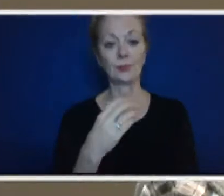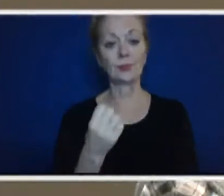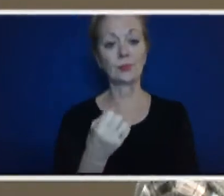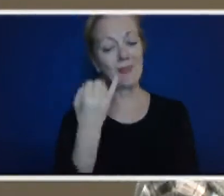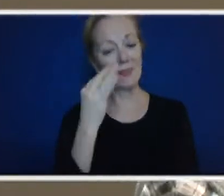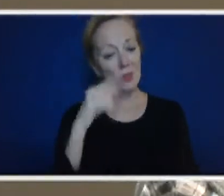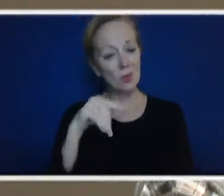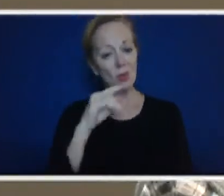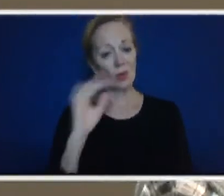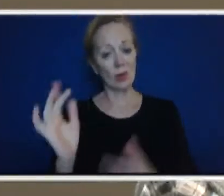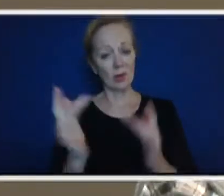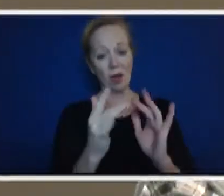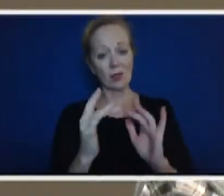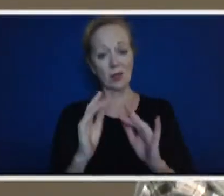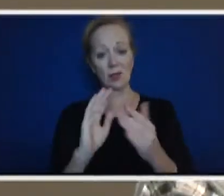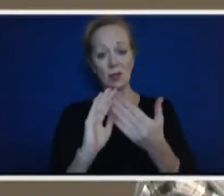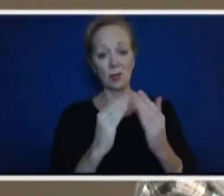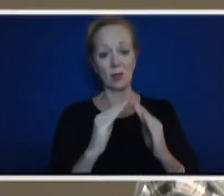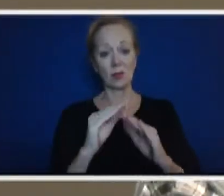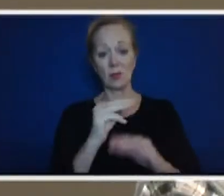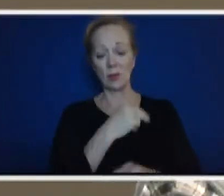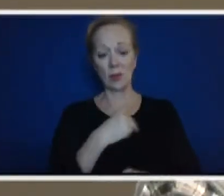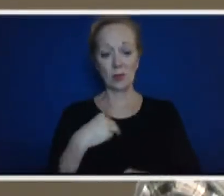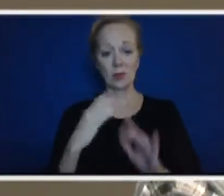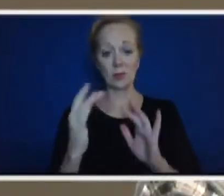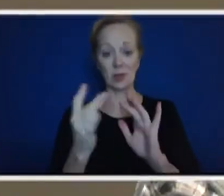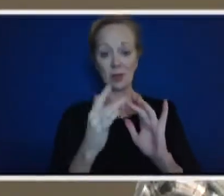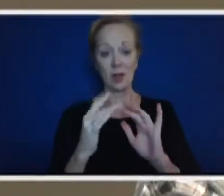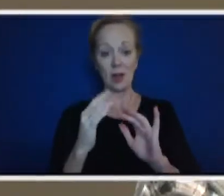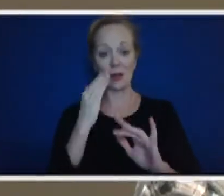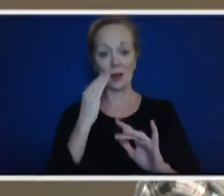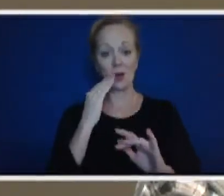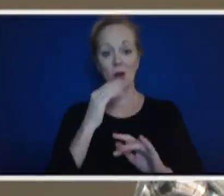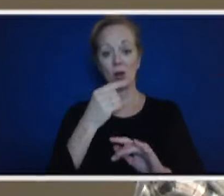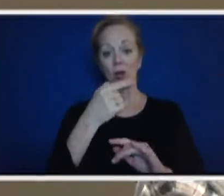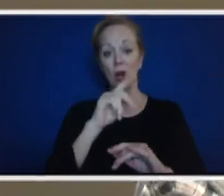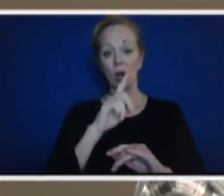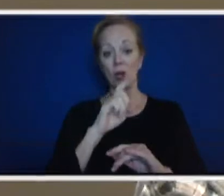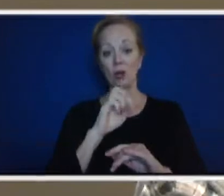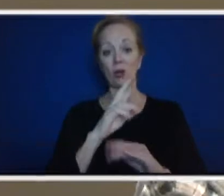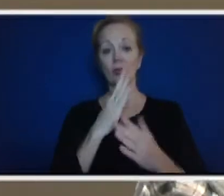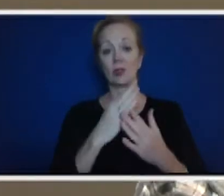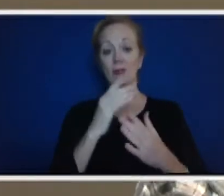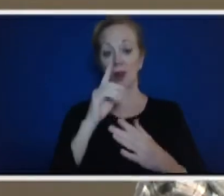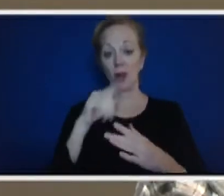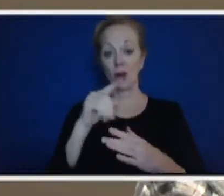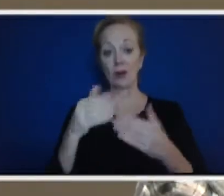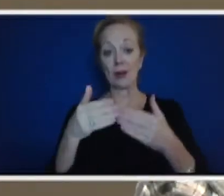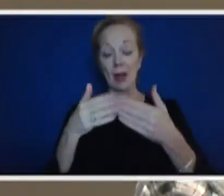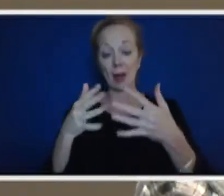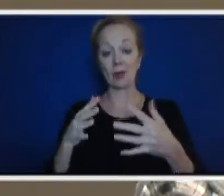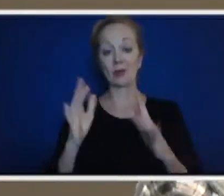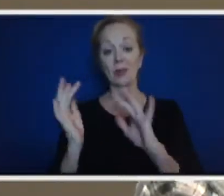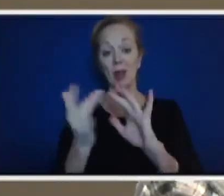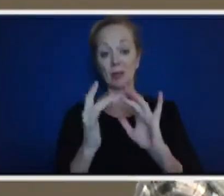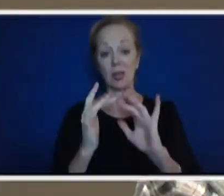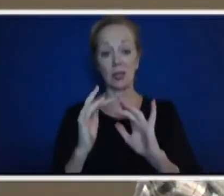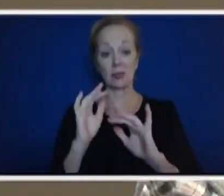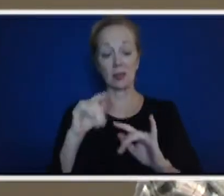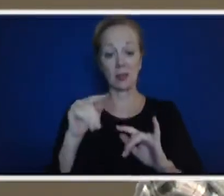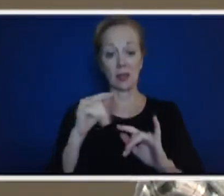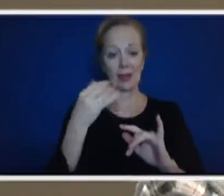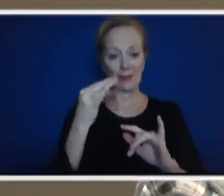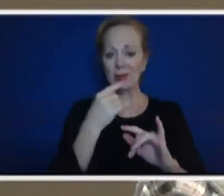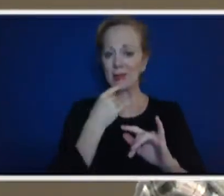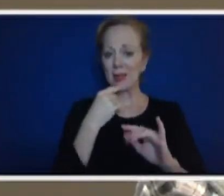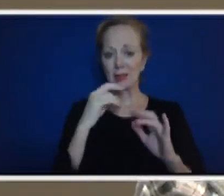could reach out to the community members who had reached out to us. I know Ms. Gardner and some of her neighbors had reached out. So if you could just